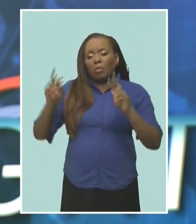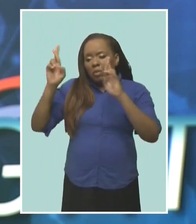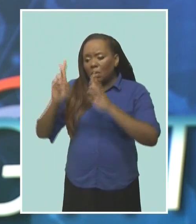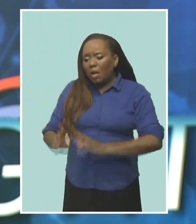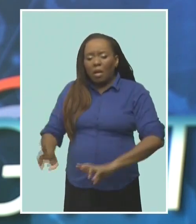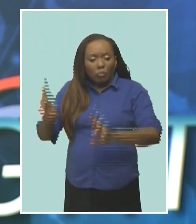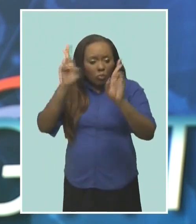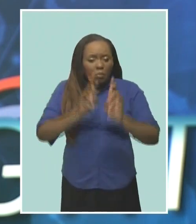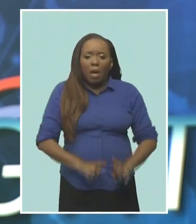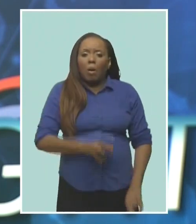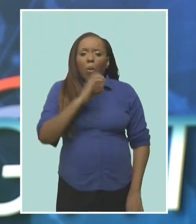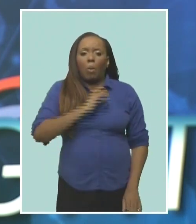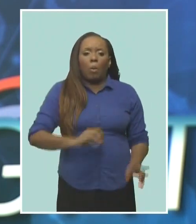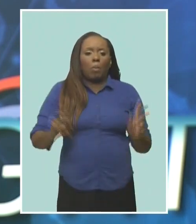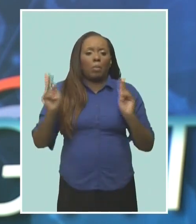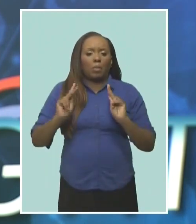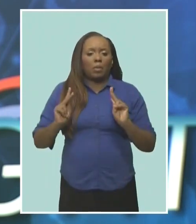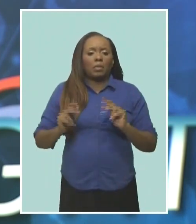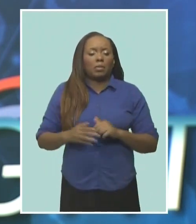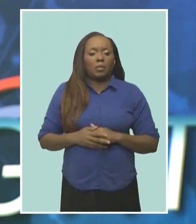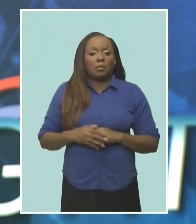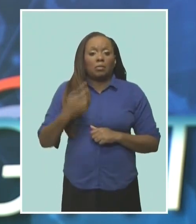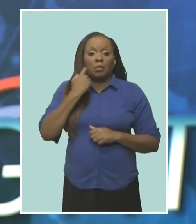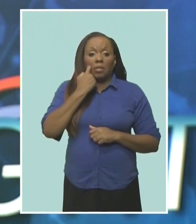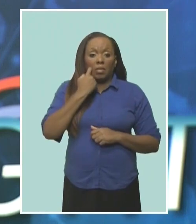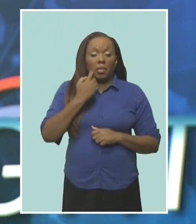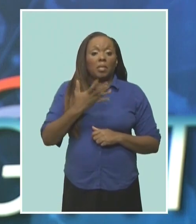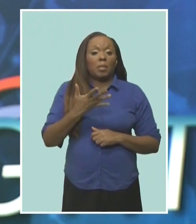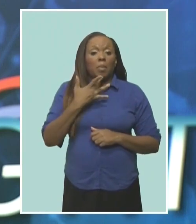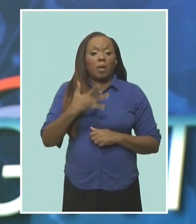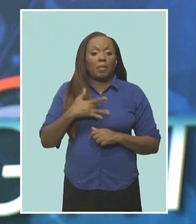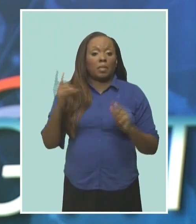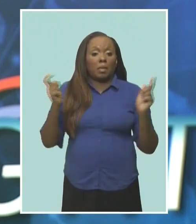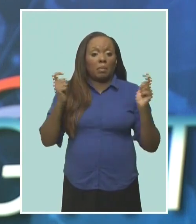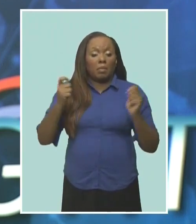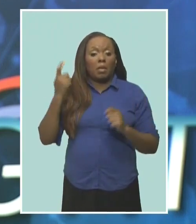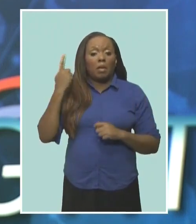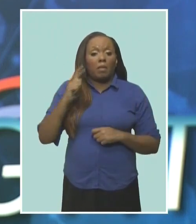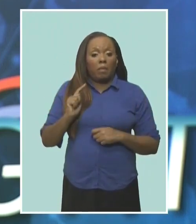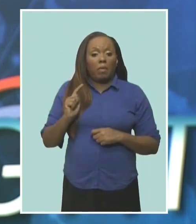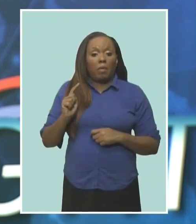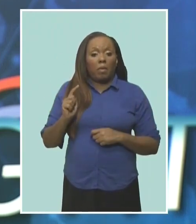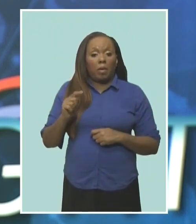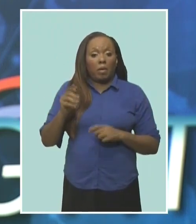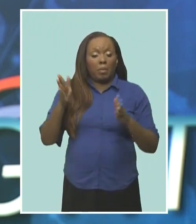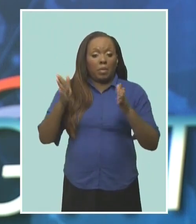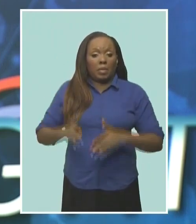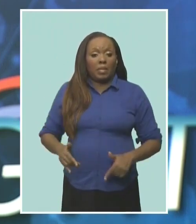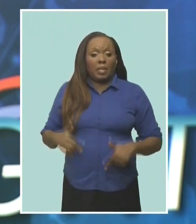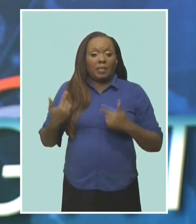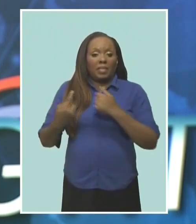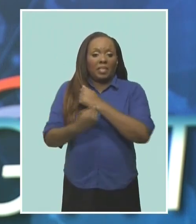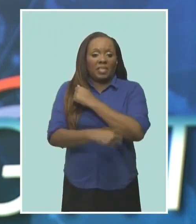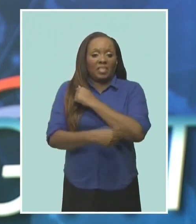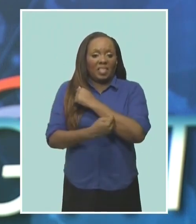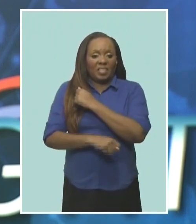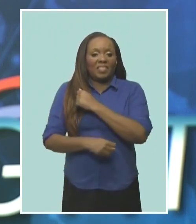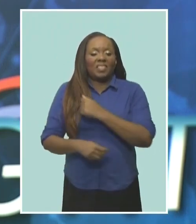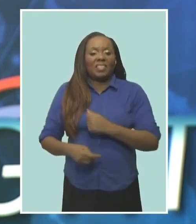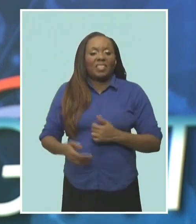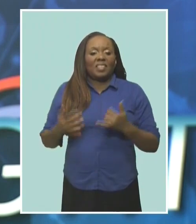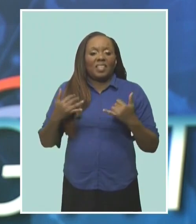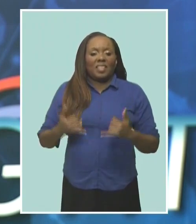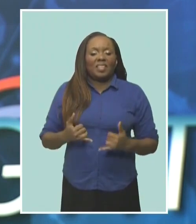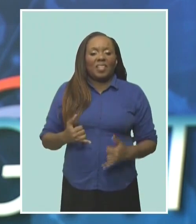was speaking on the sidelines of a birthday celebration for one of her constituents, Sarah Ann Benjamin, a resident of the View Seniors